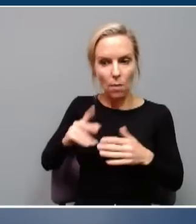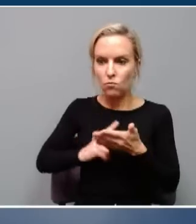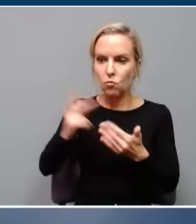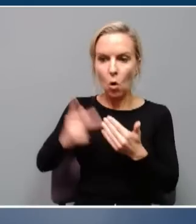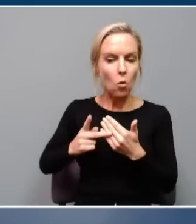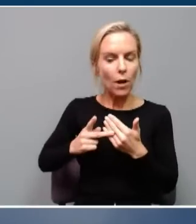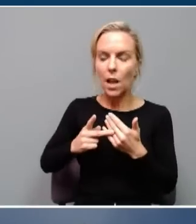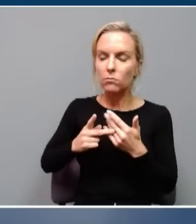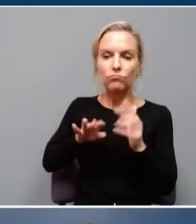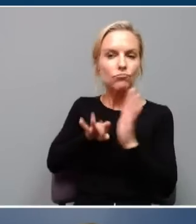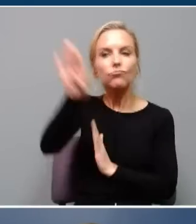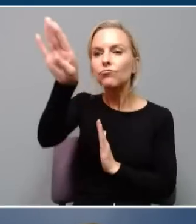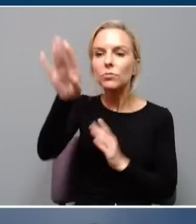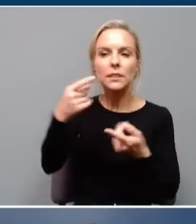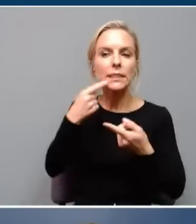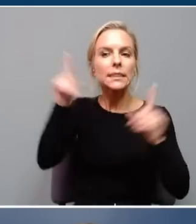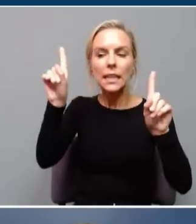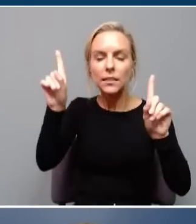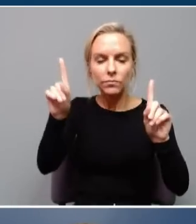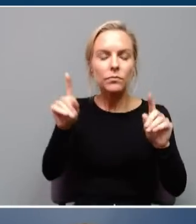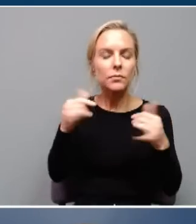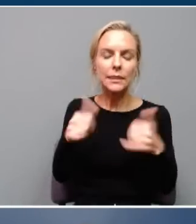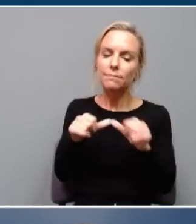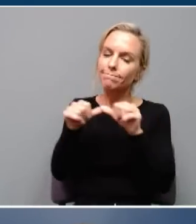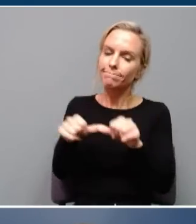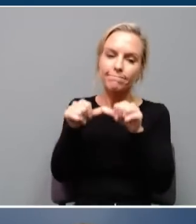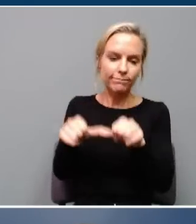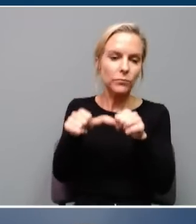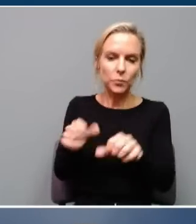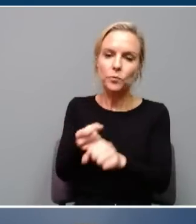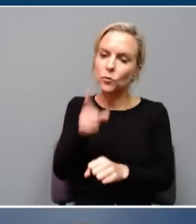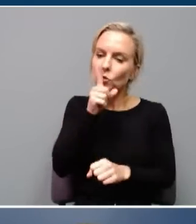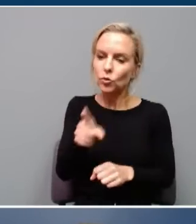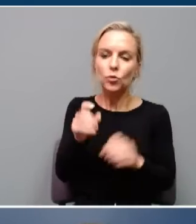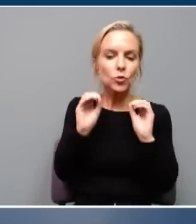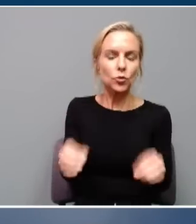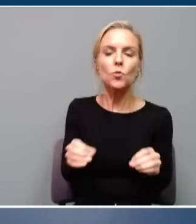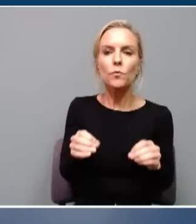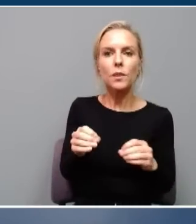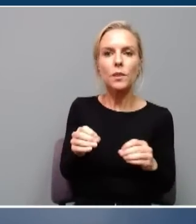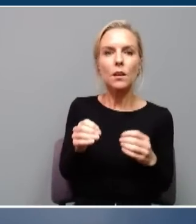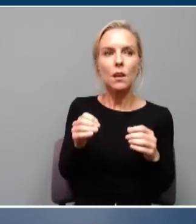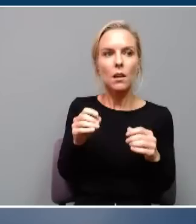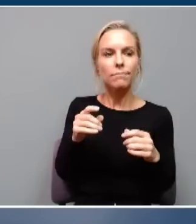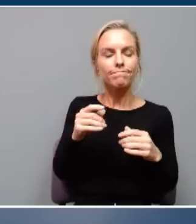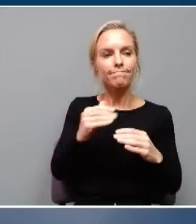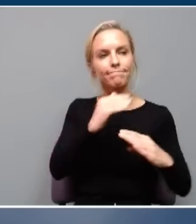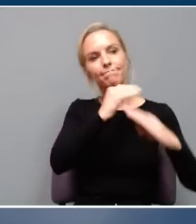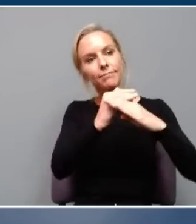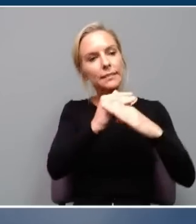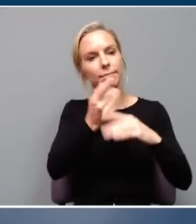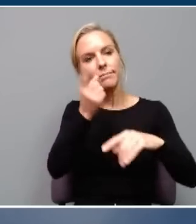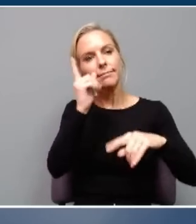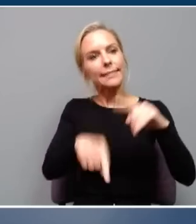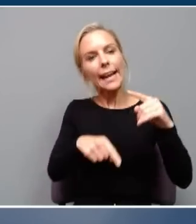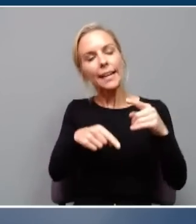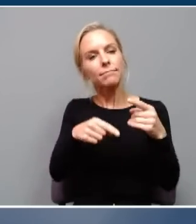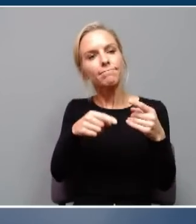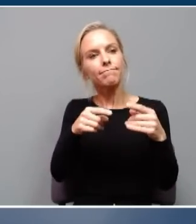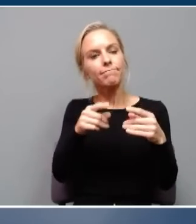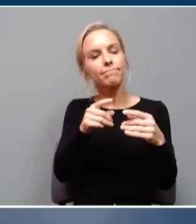incredibly successful, and we're going to keep it up. We're going to make sure that no one is ever prevented from getting that high school diploma or